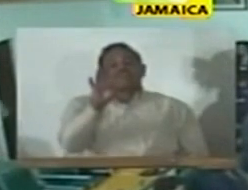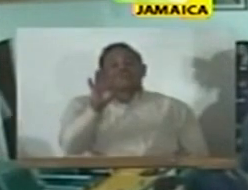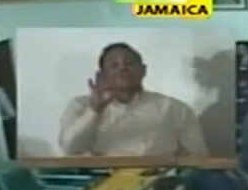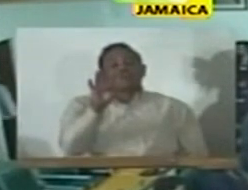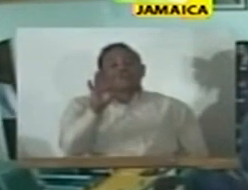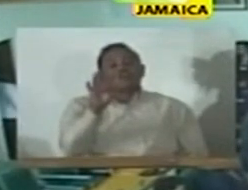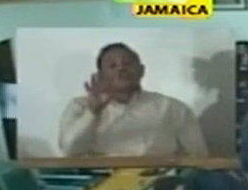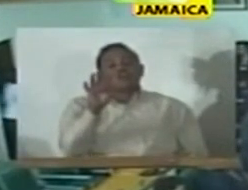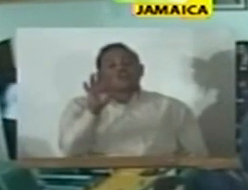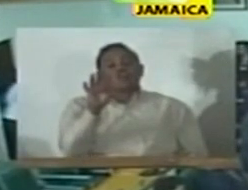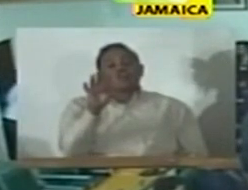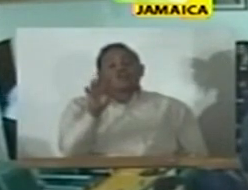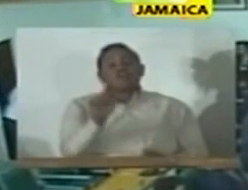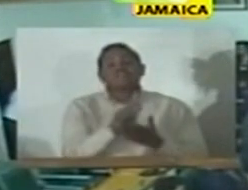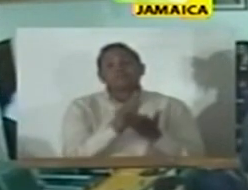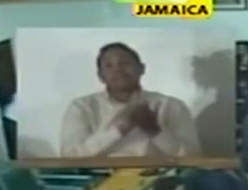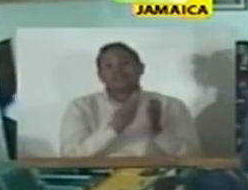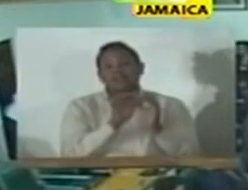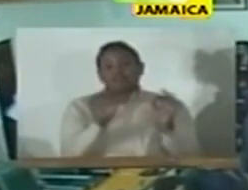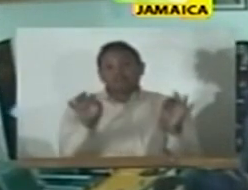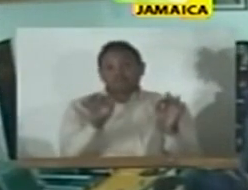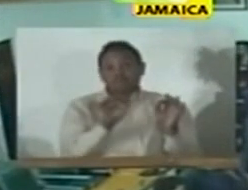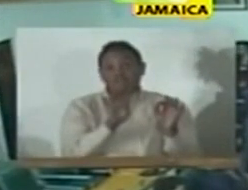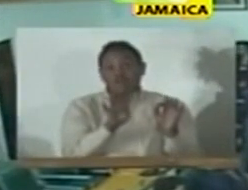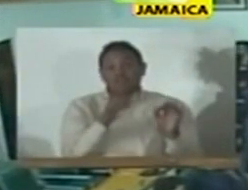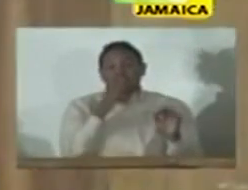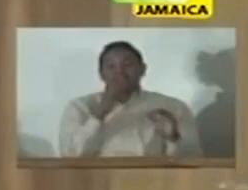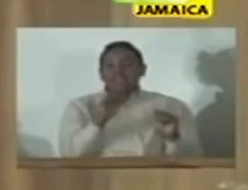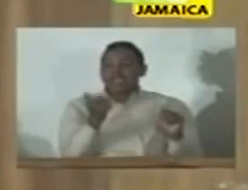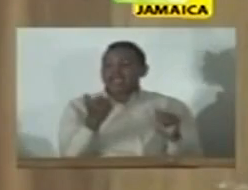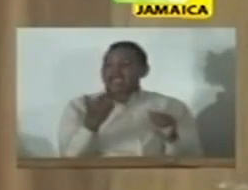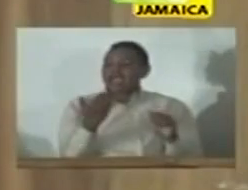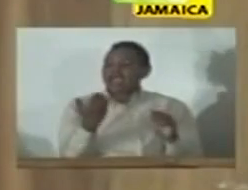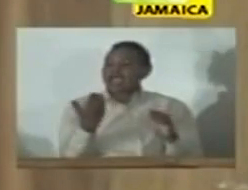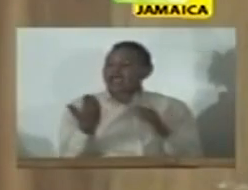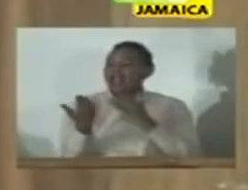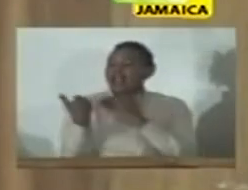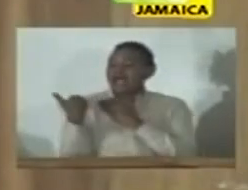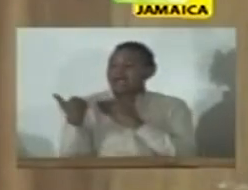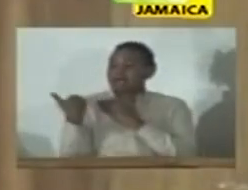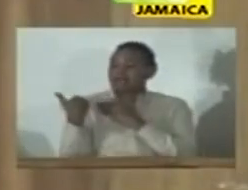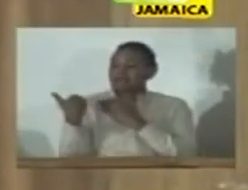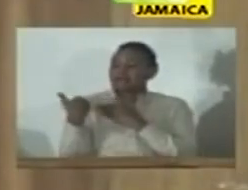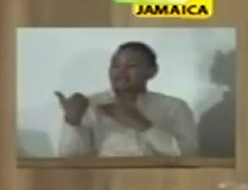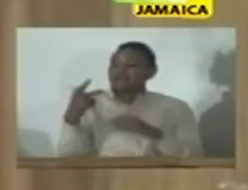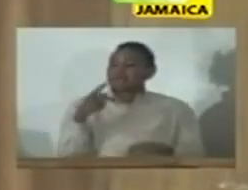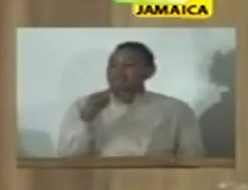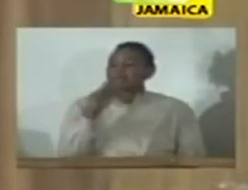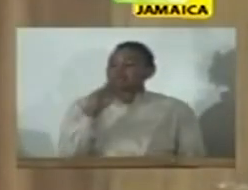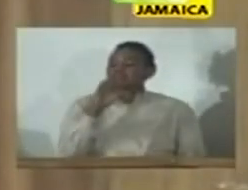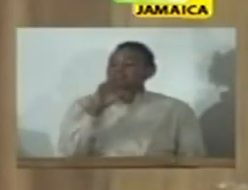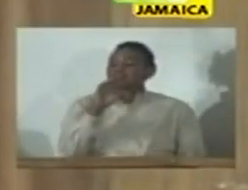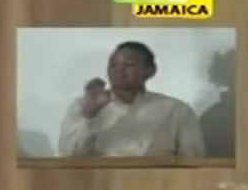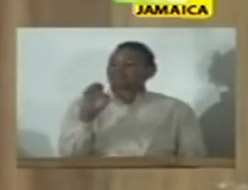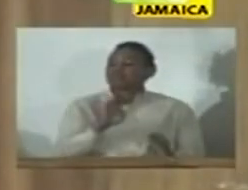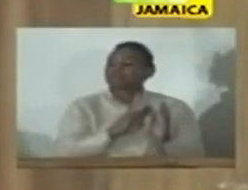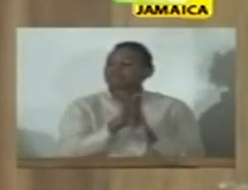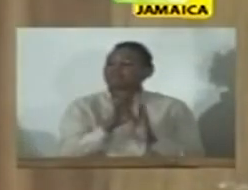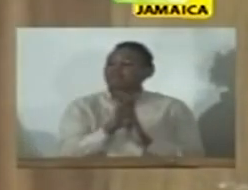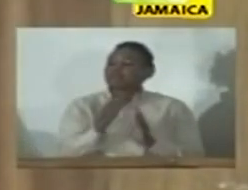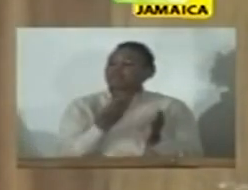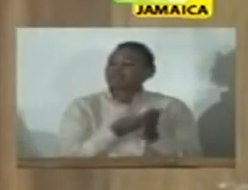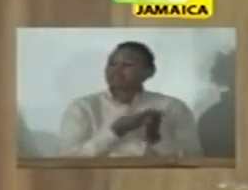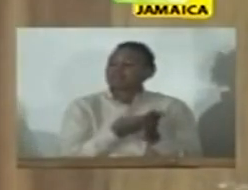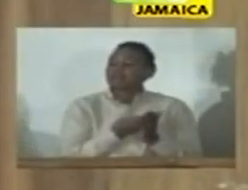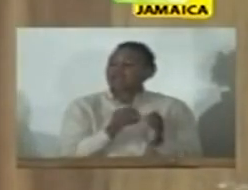bill, and it says any liabilities of the Petrocarib Development Fund,